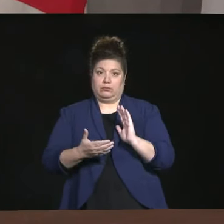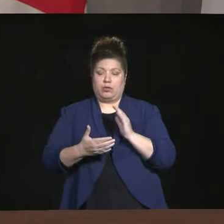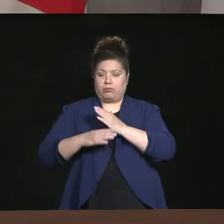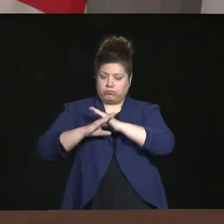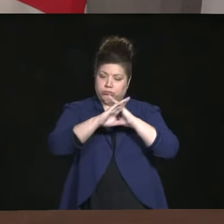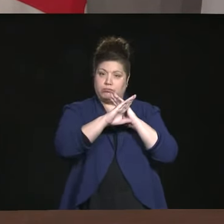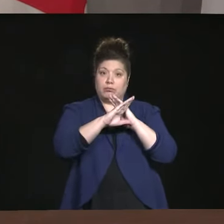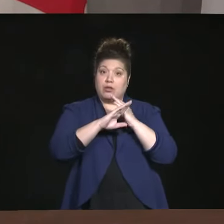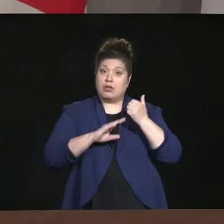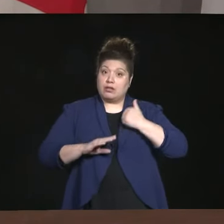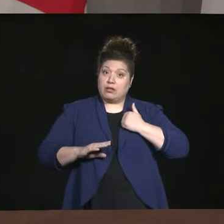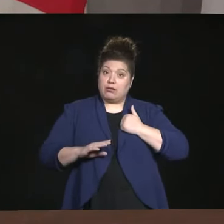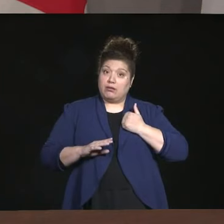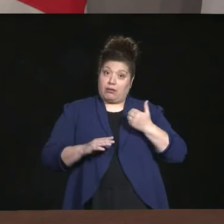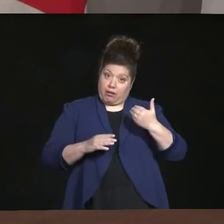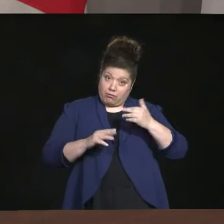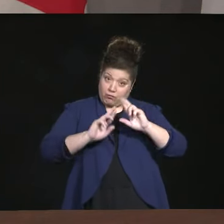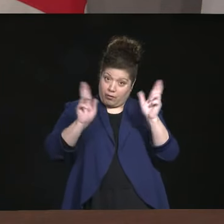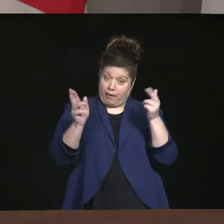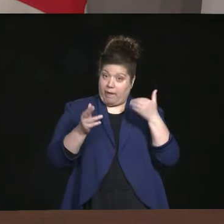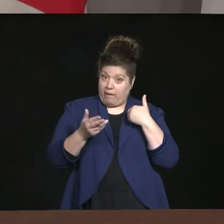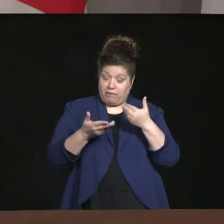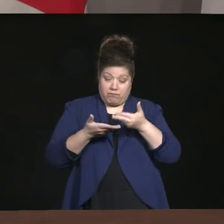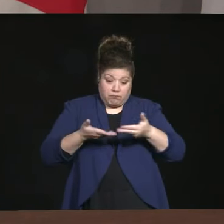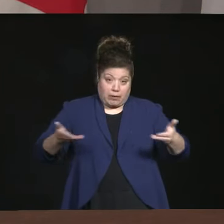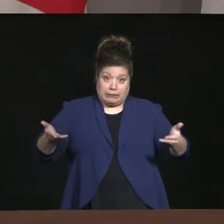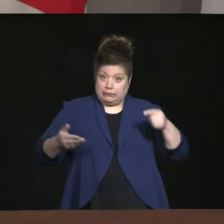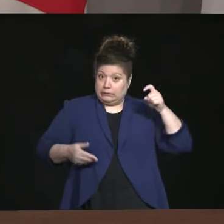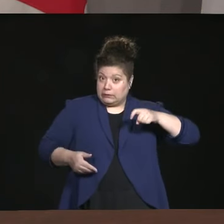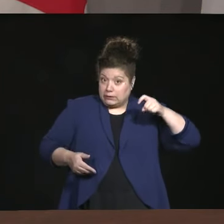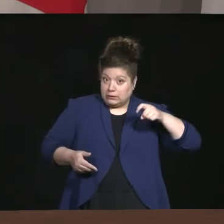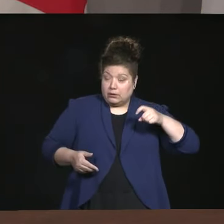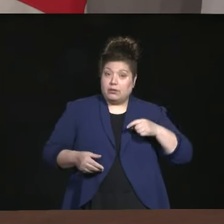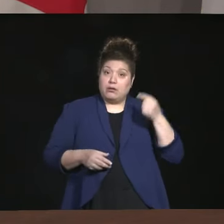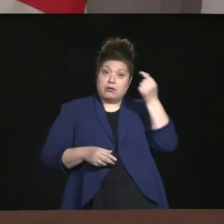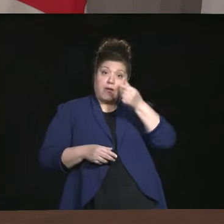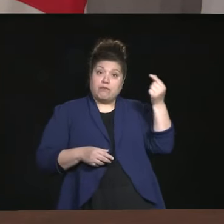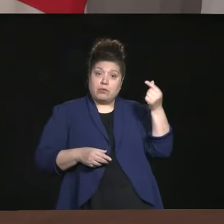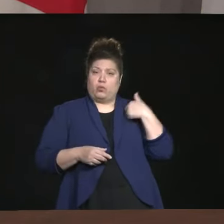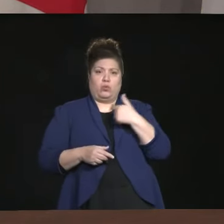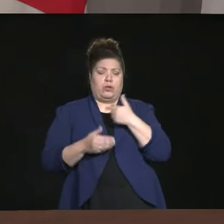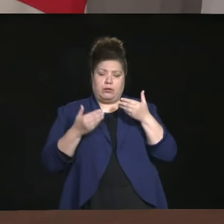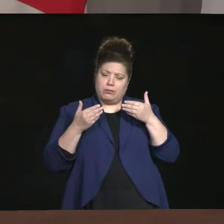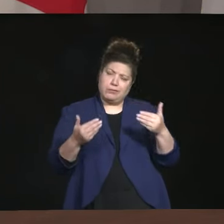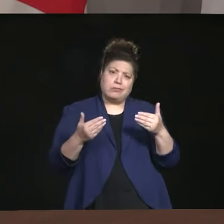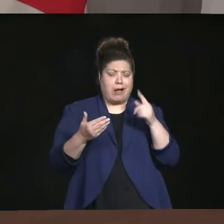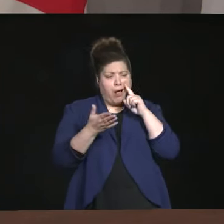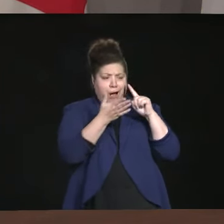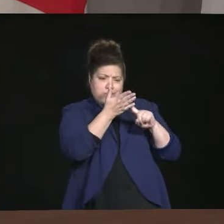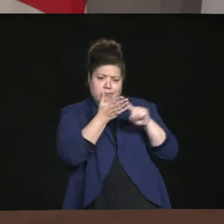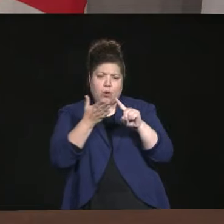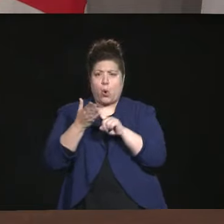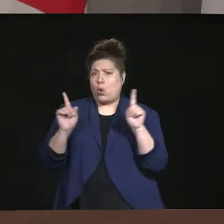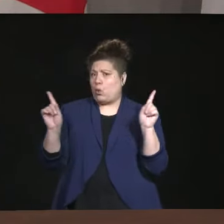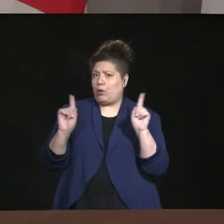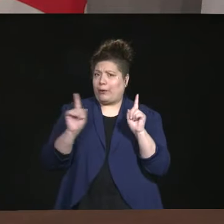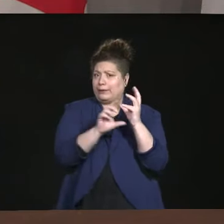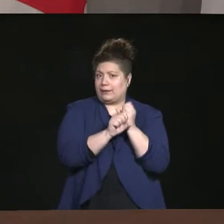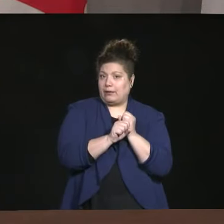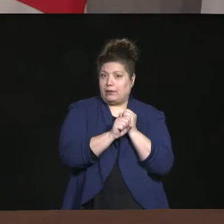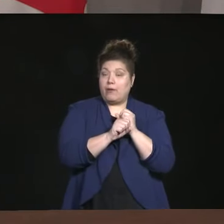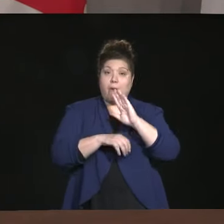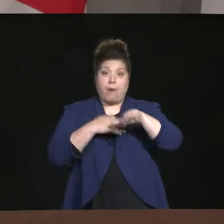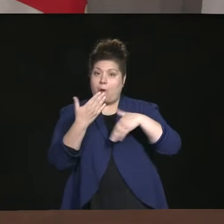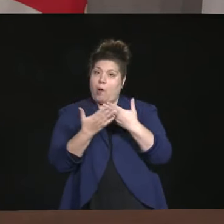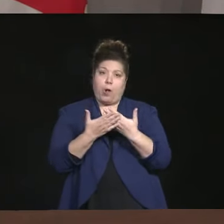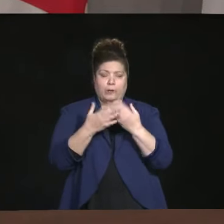required. Our government is leaving no stone unturned. It is all hands on deck right now. Merci